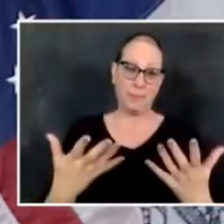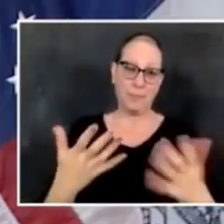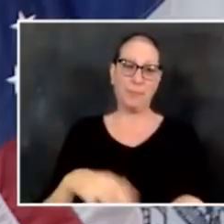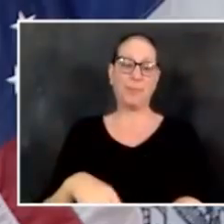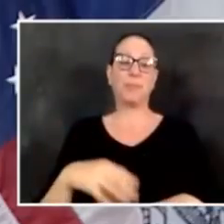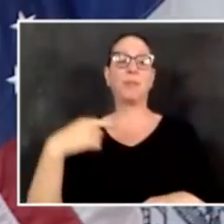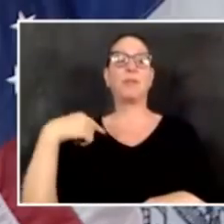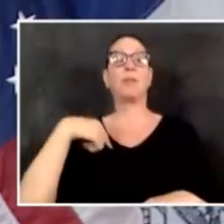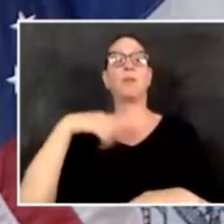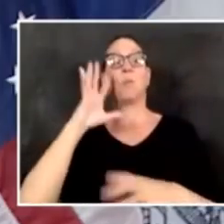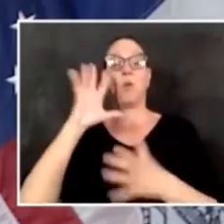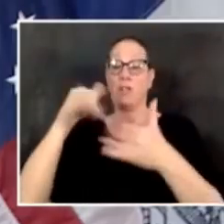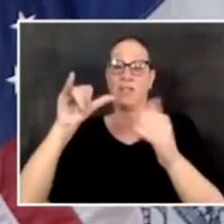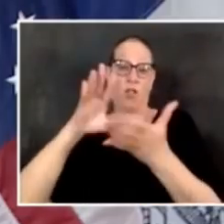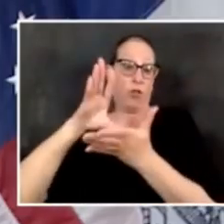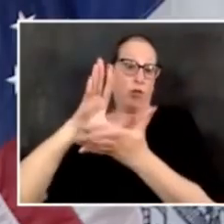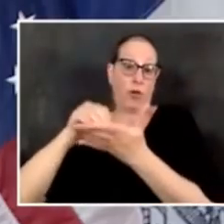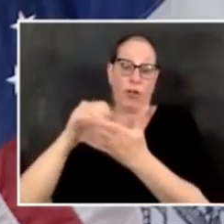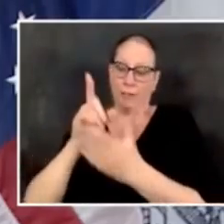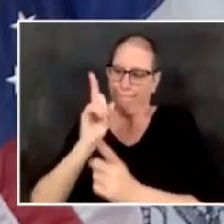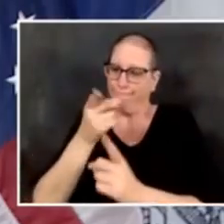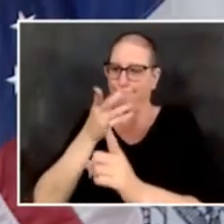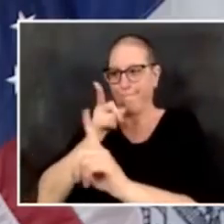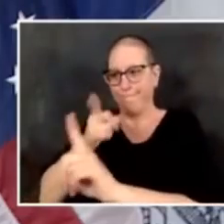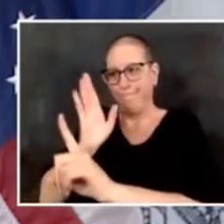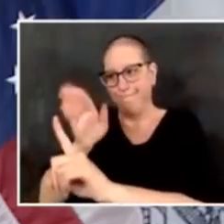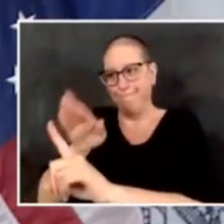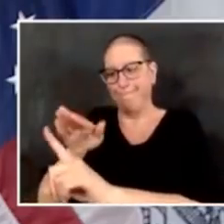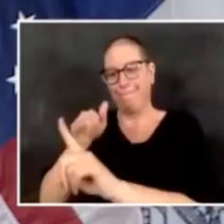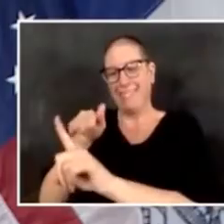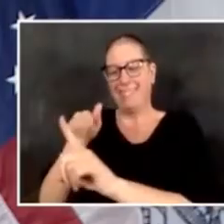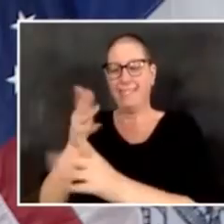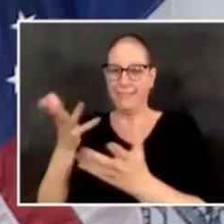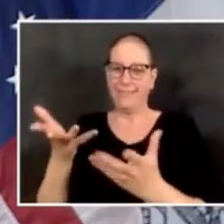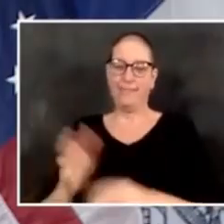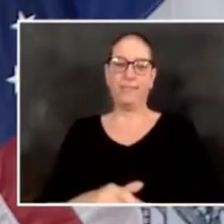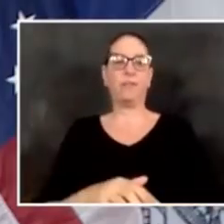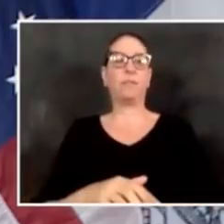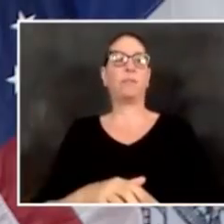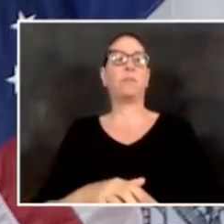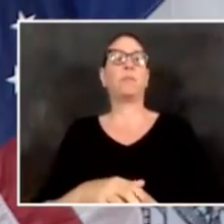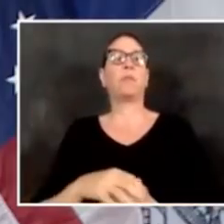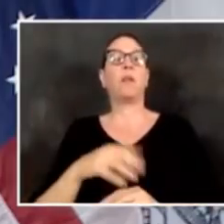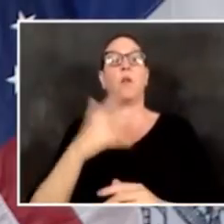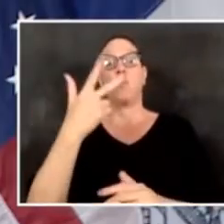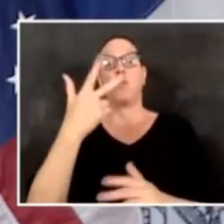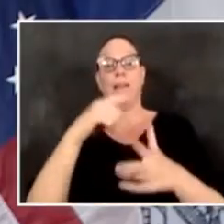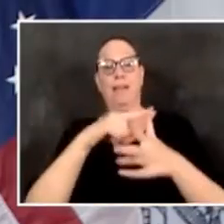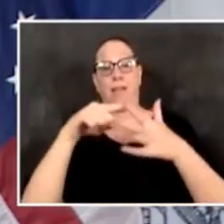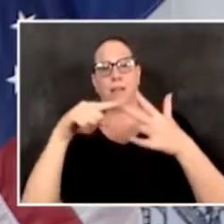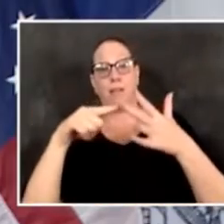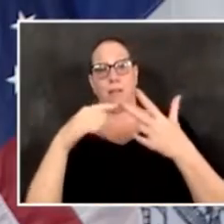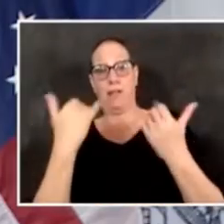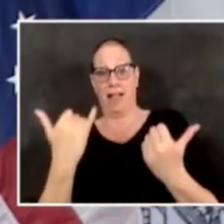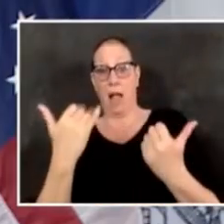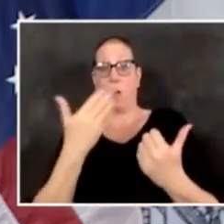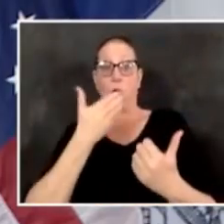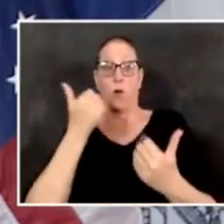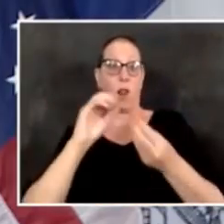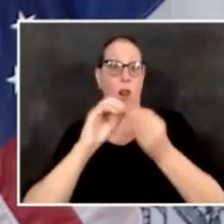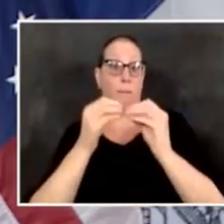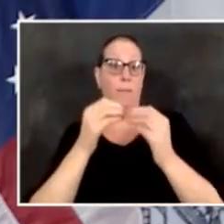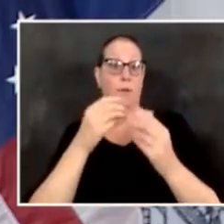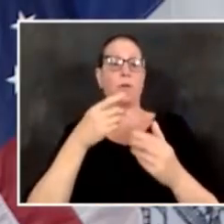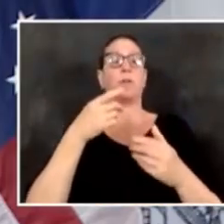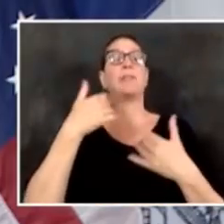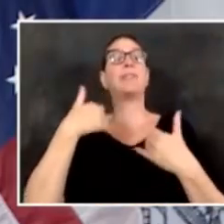enforcement. There's more to be done. But if I look at where we are over the course of 2 months in a great unknown in the middle of a pandemic, no one could